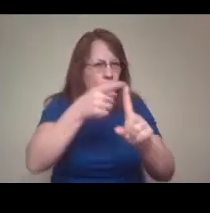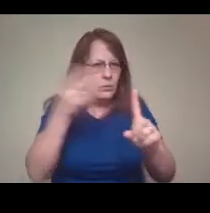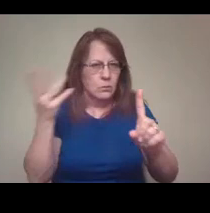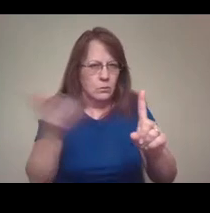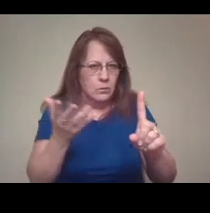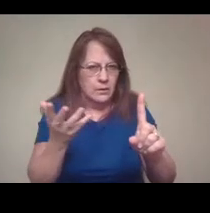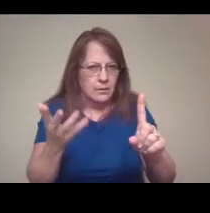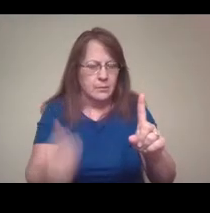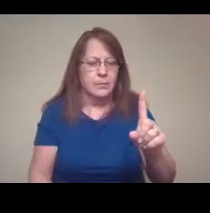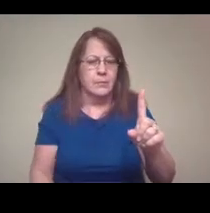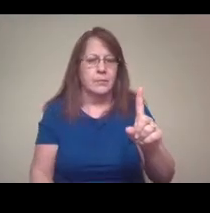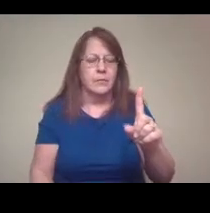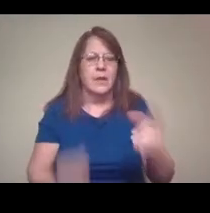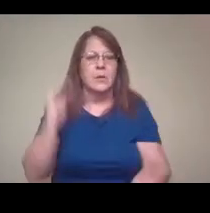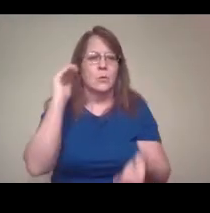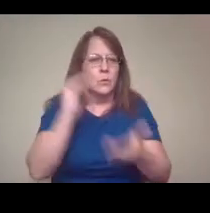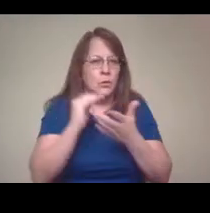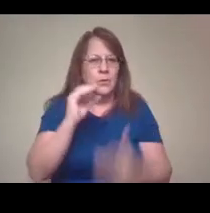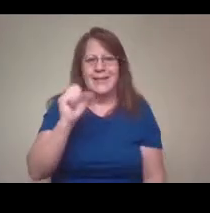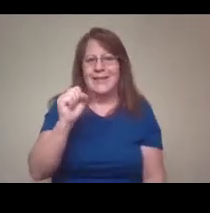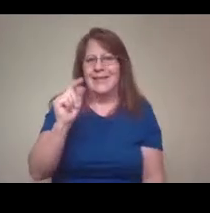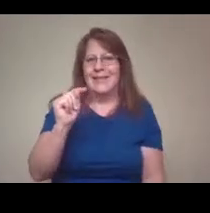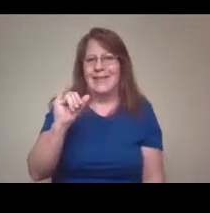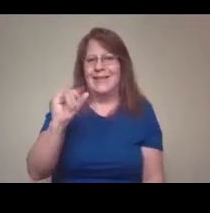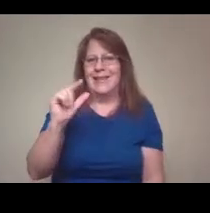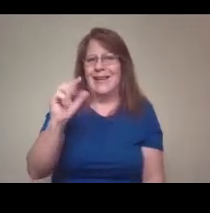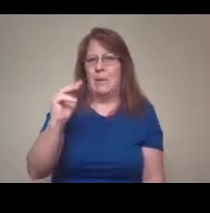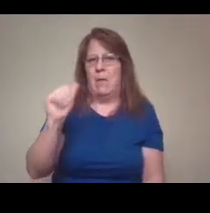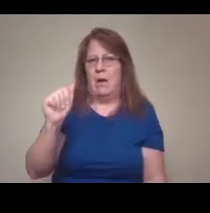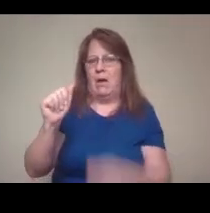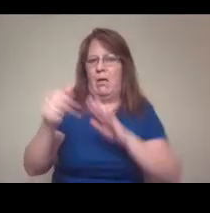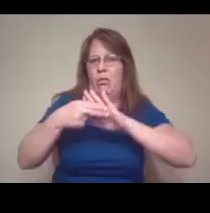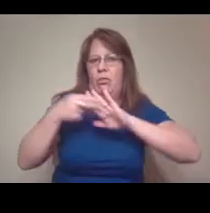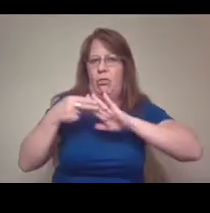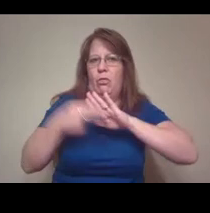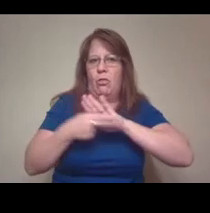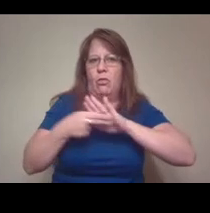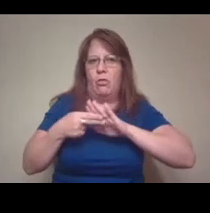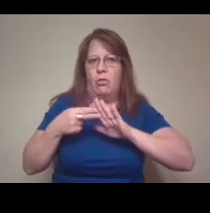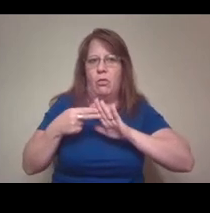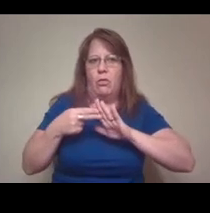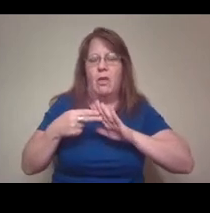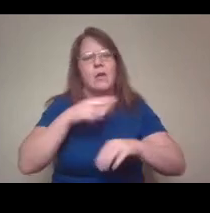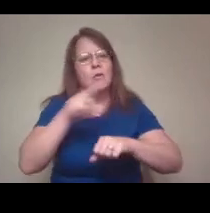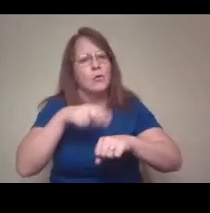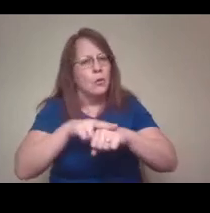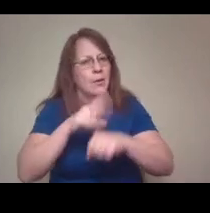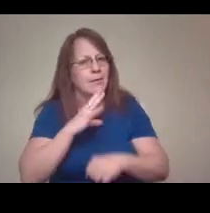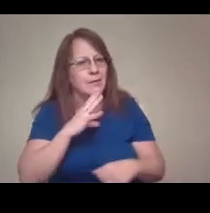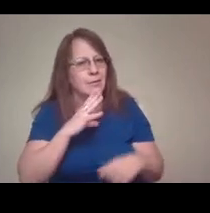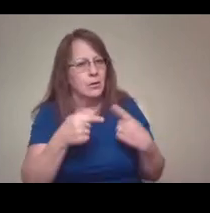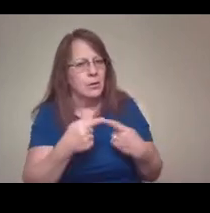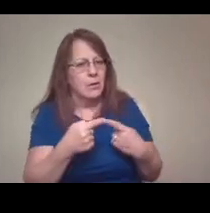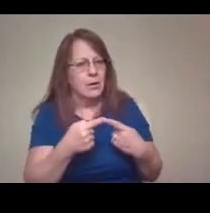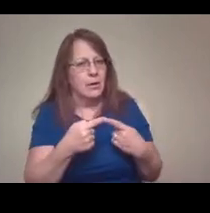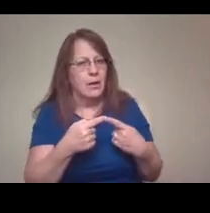really to reduce stigma that's associated with mental health and to normalize talking about it and to normalize